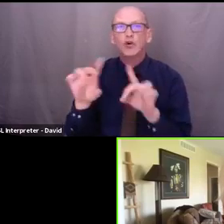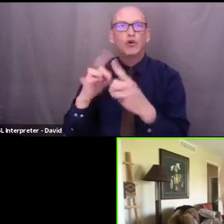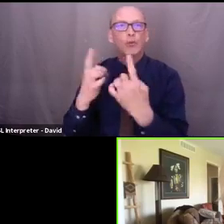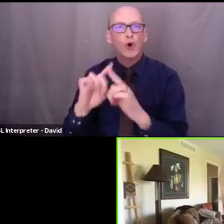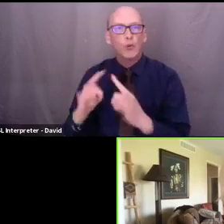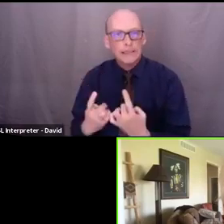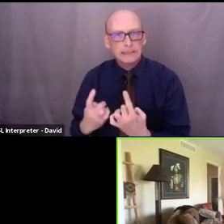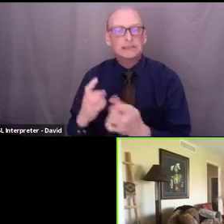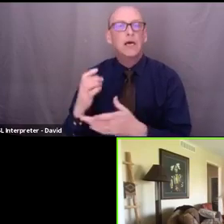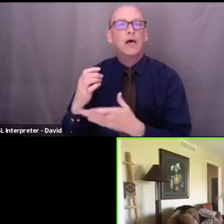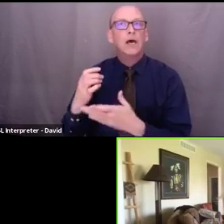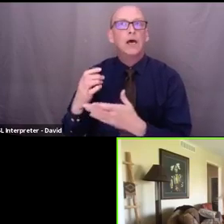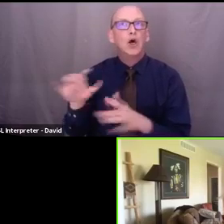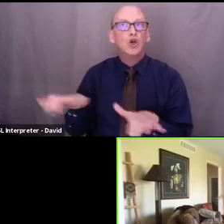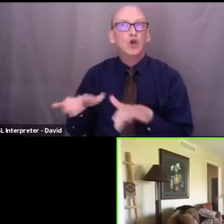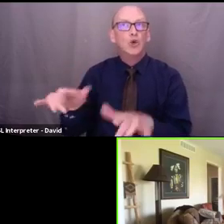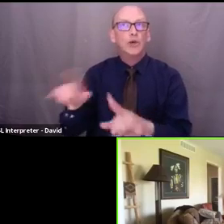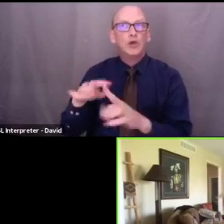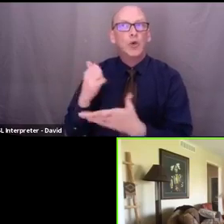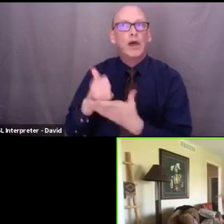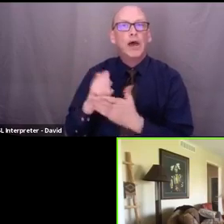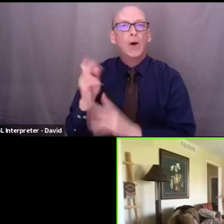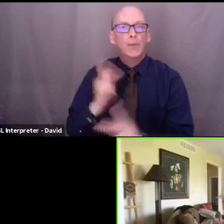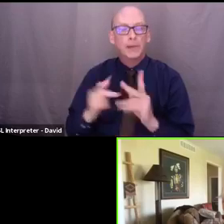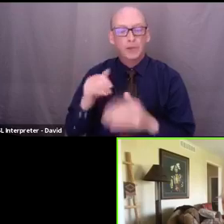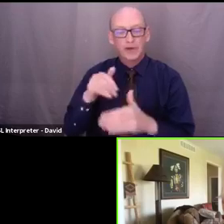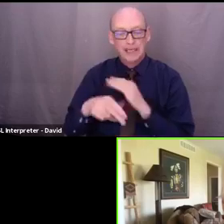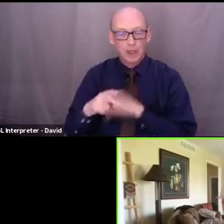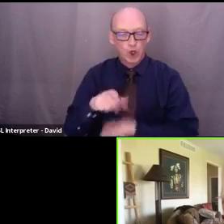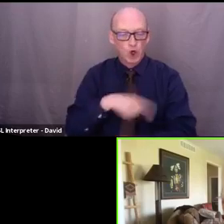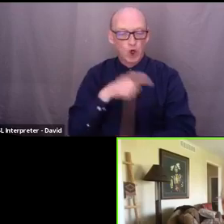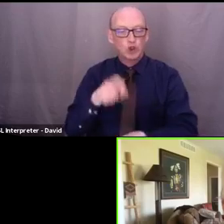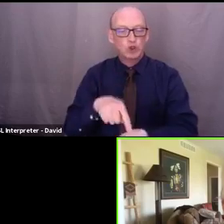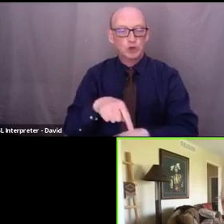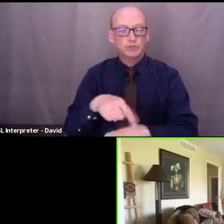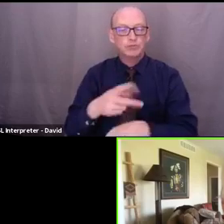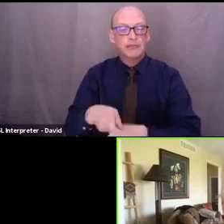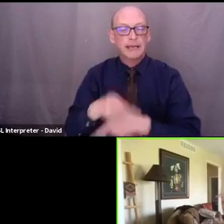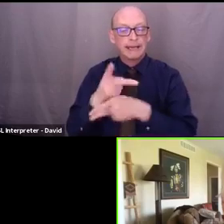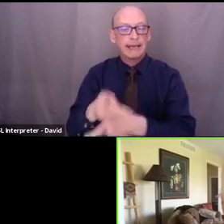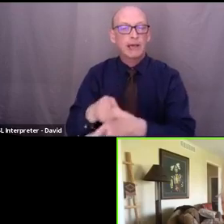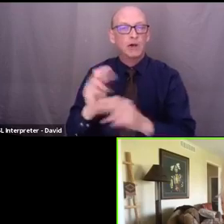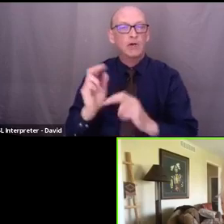to help the folks in these long-term care facilities, Eric.